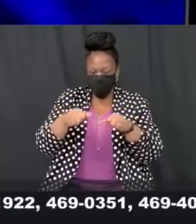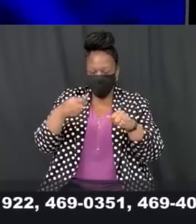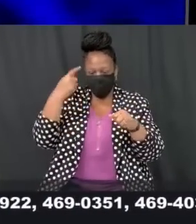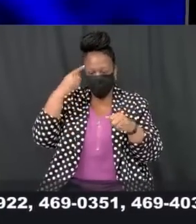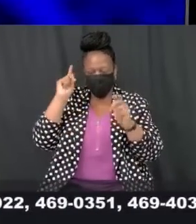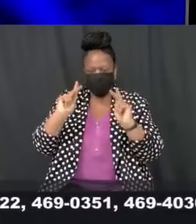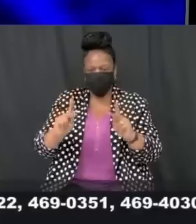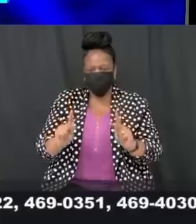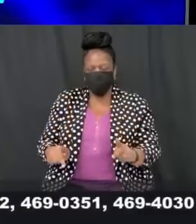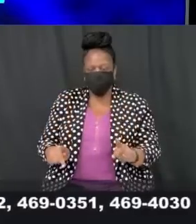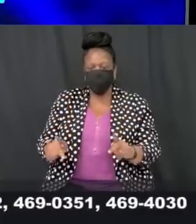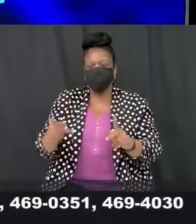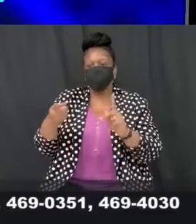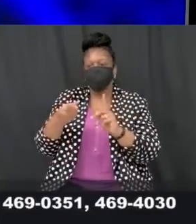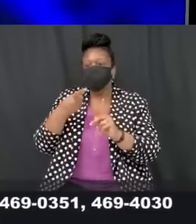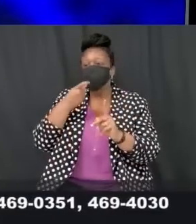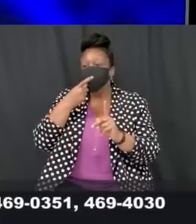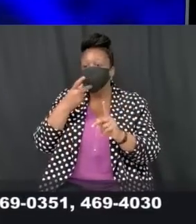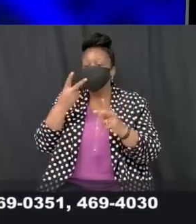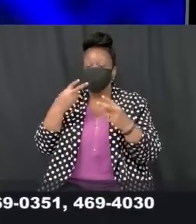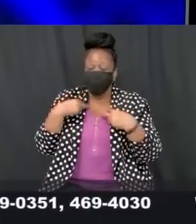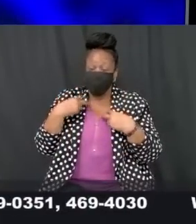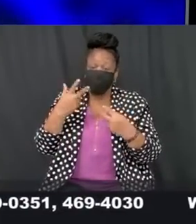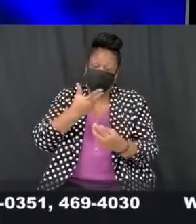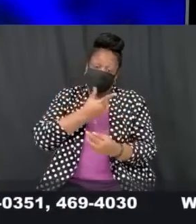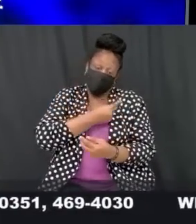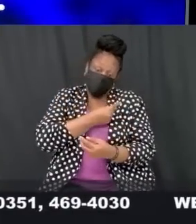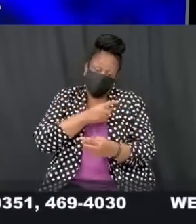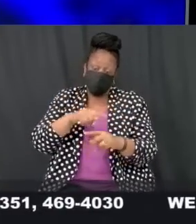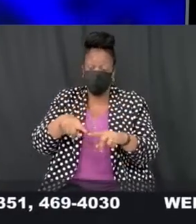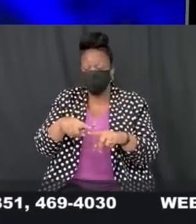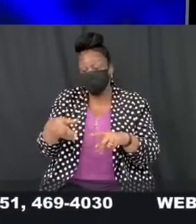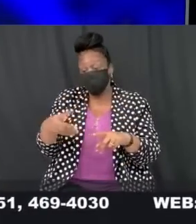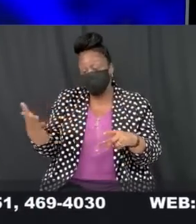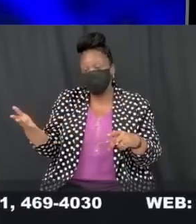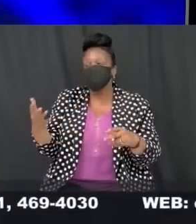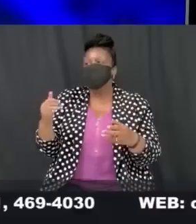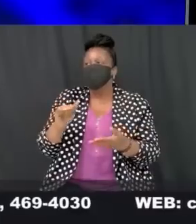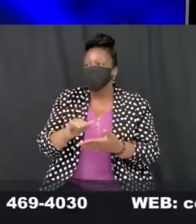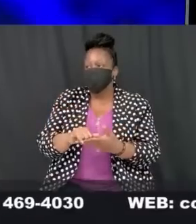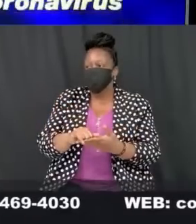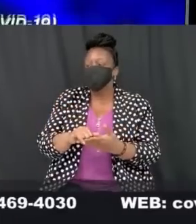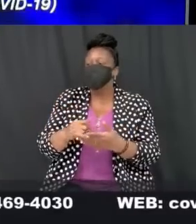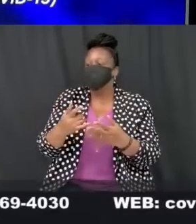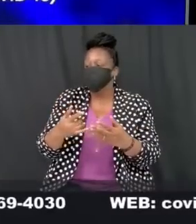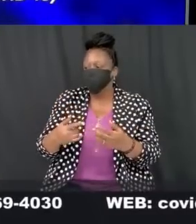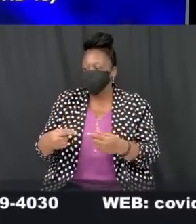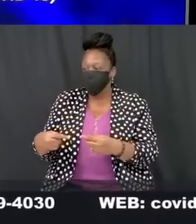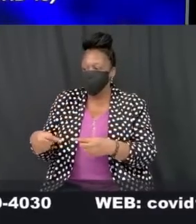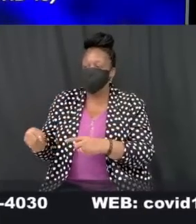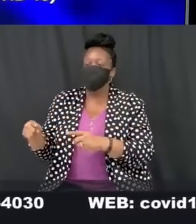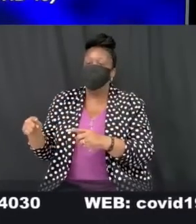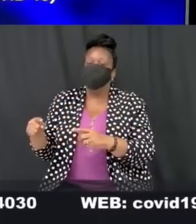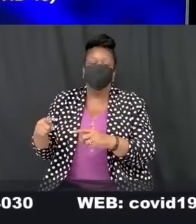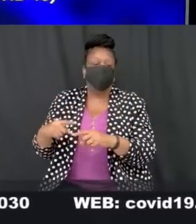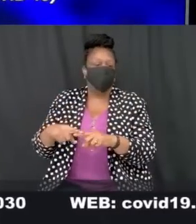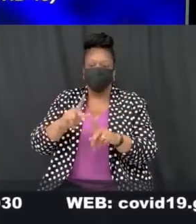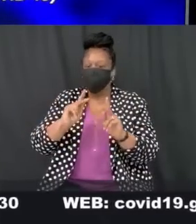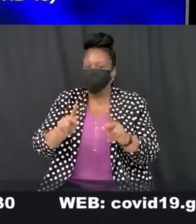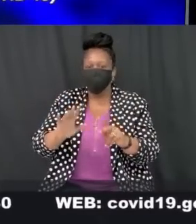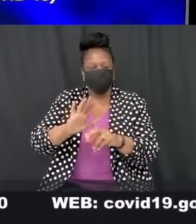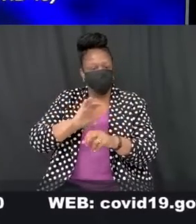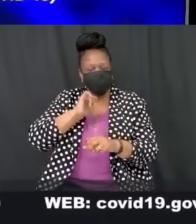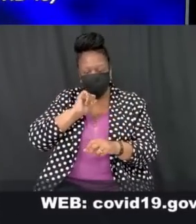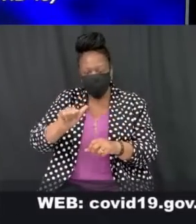would have elapsed after the last dose, the second dose, sorry. So we are